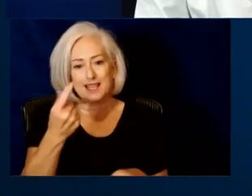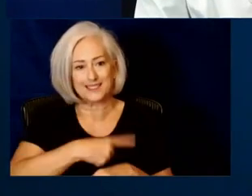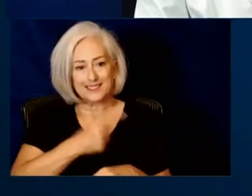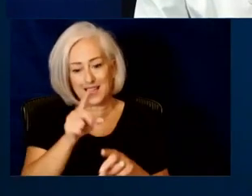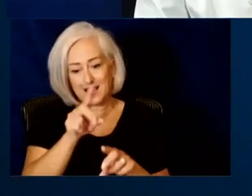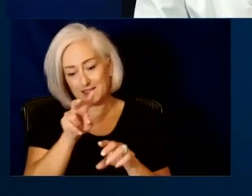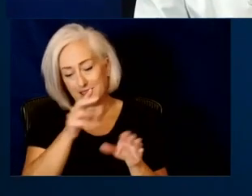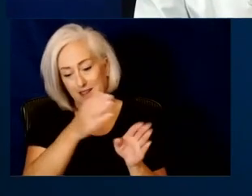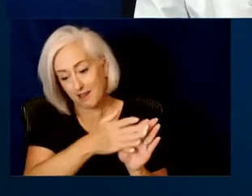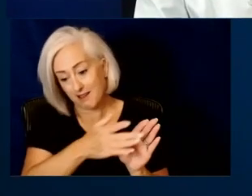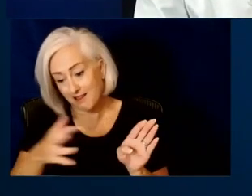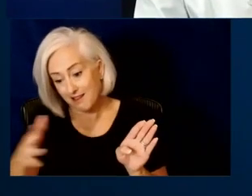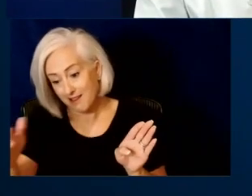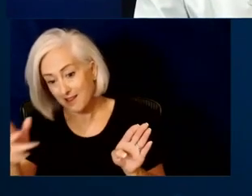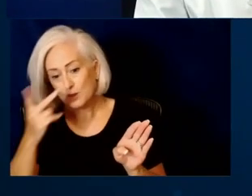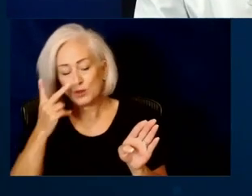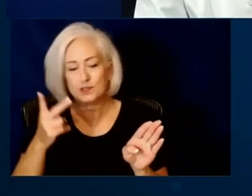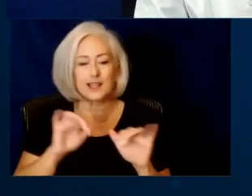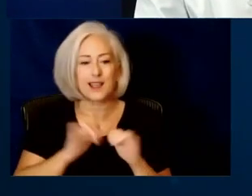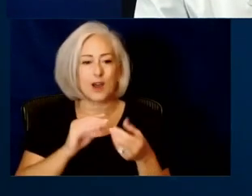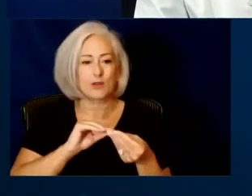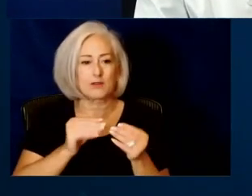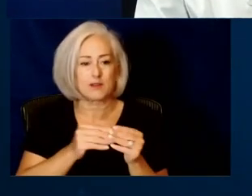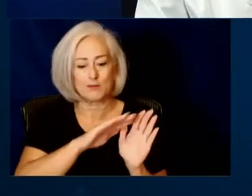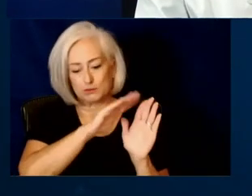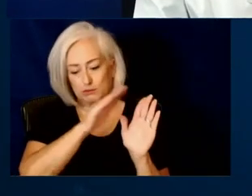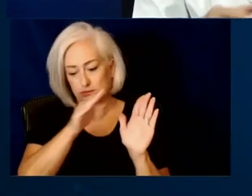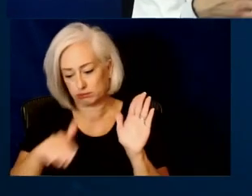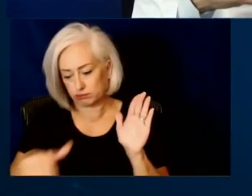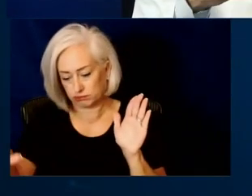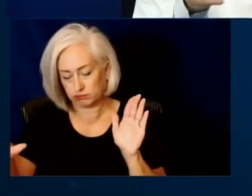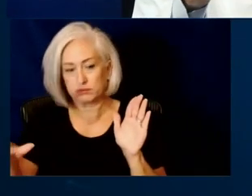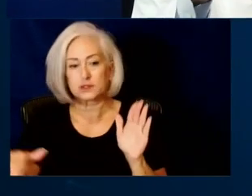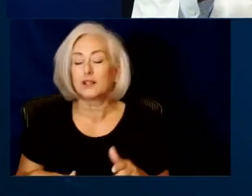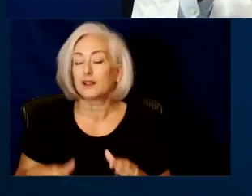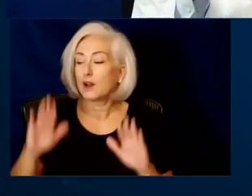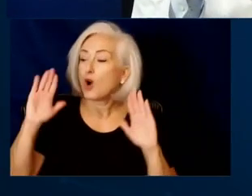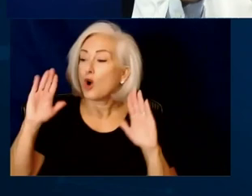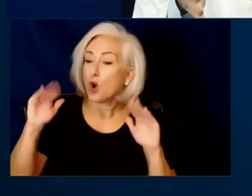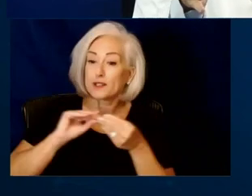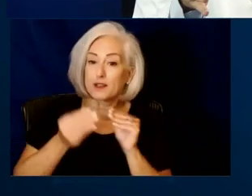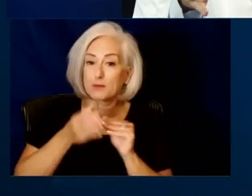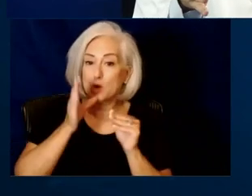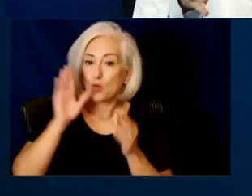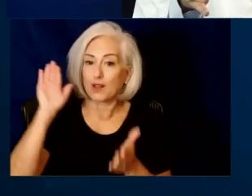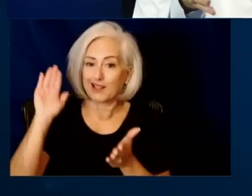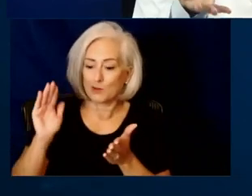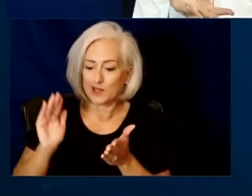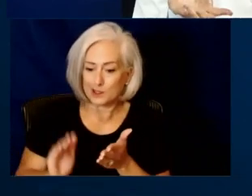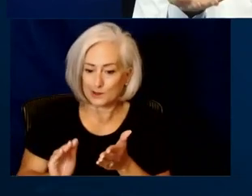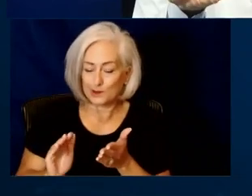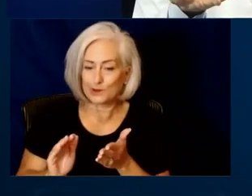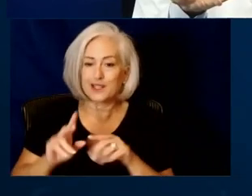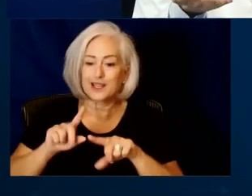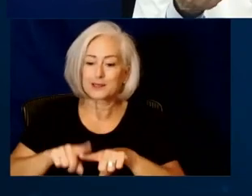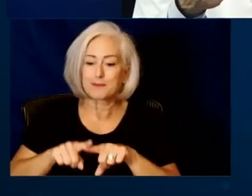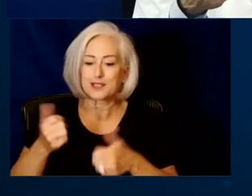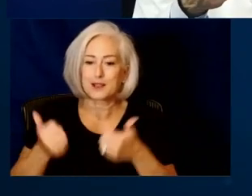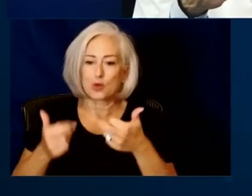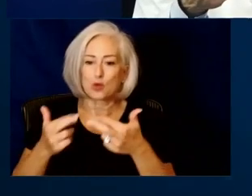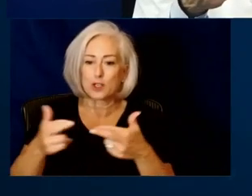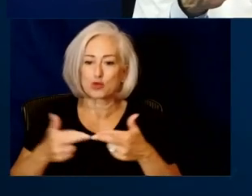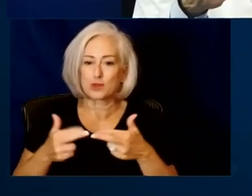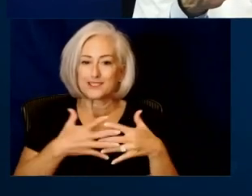the numbers are down. Hopefully the numbers are going to continue to go down, because across the country, it sort of depends what region you're in. Absolutely. You're seeing some spikes. So we